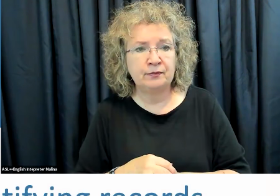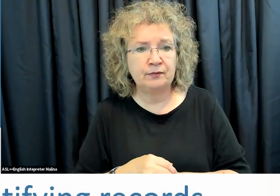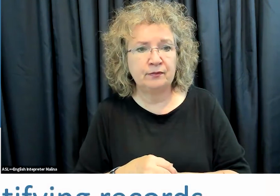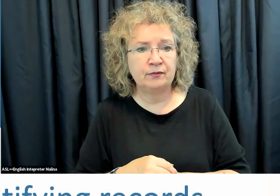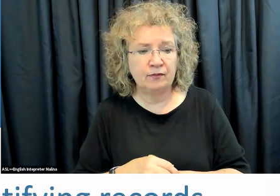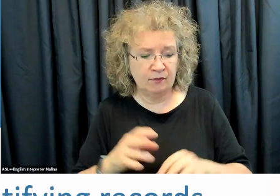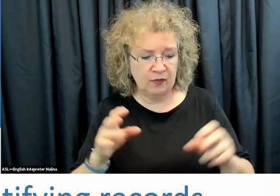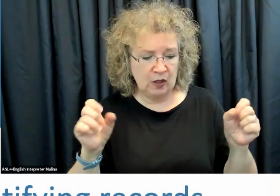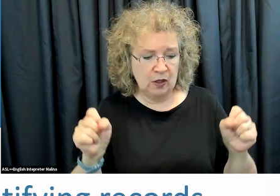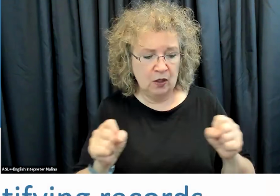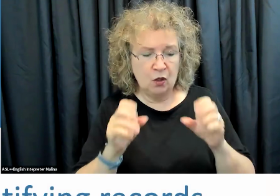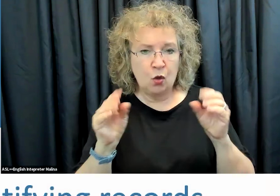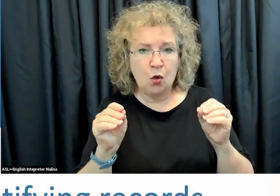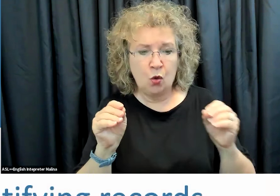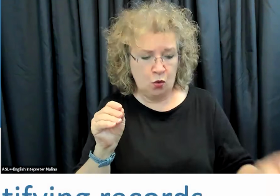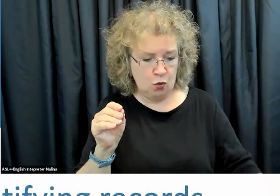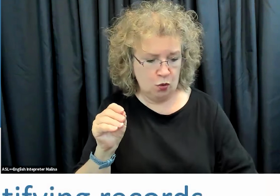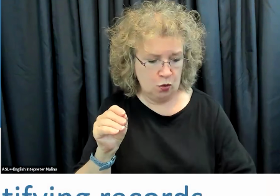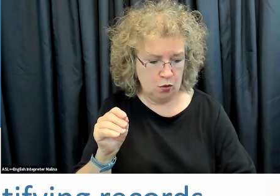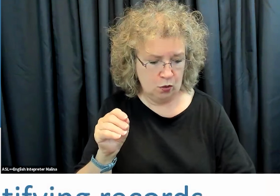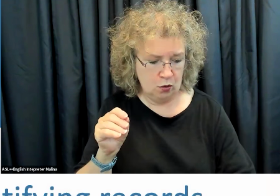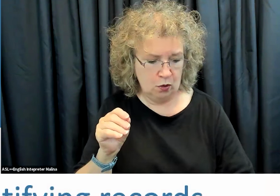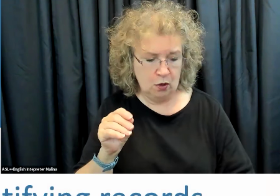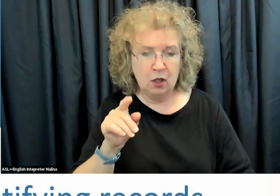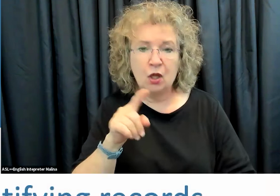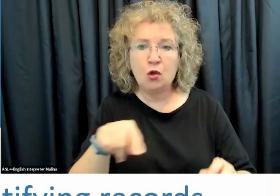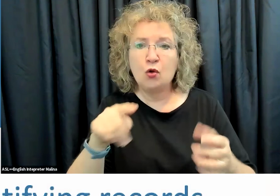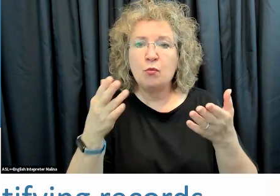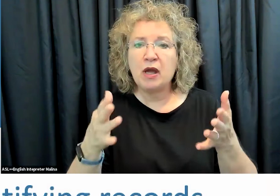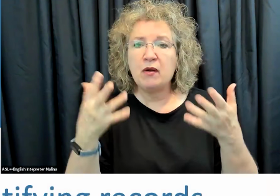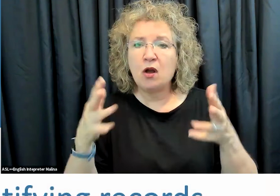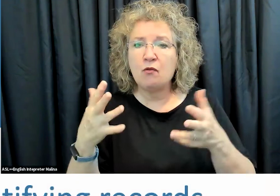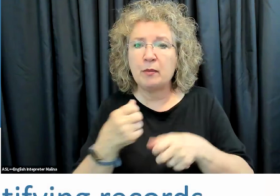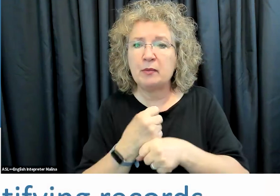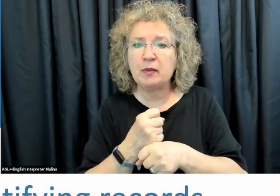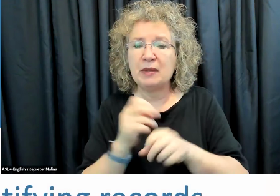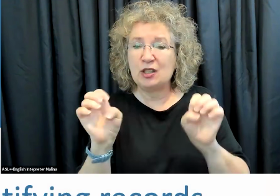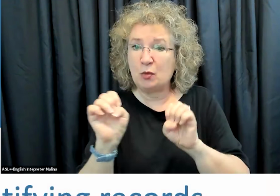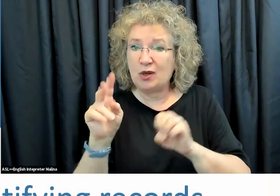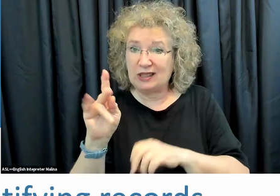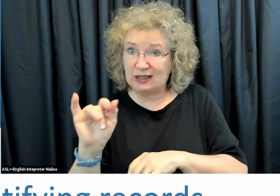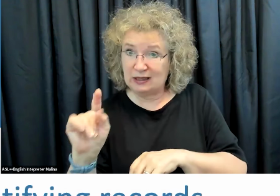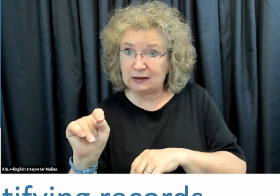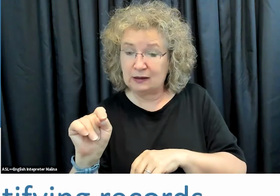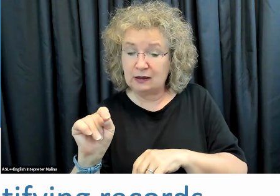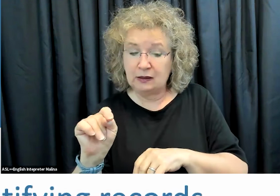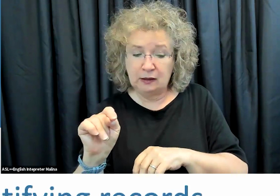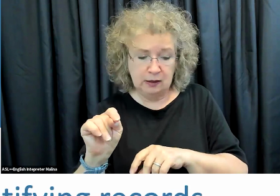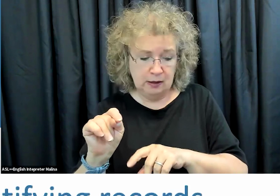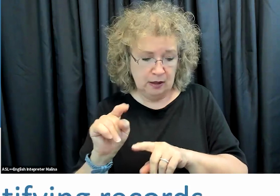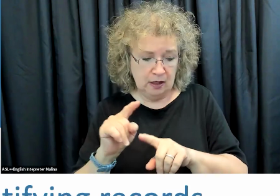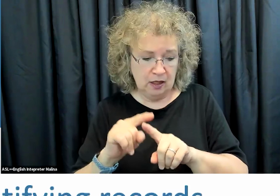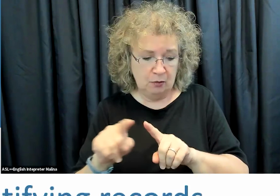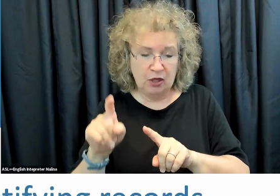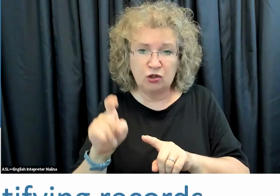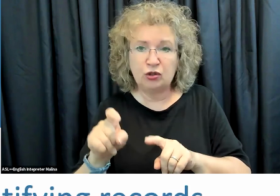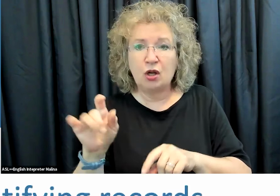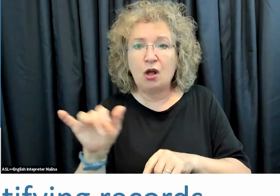So you may have already created an emergency kit, but we should also have copies of